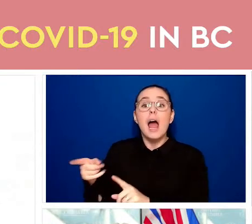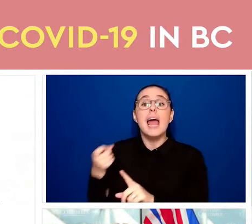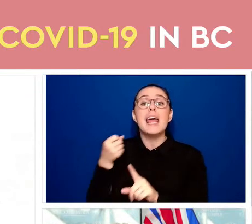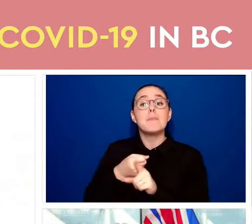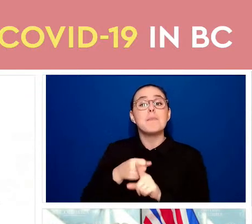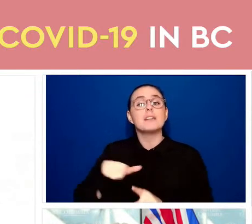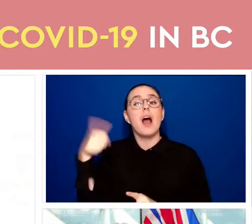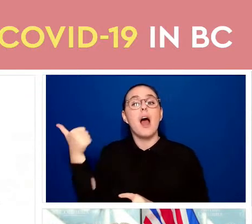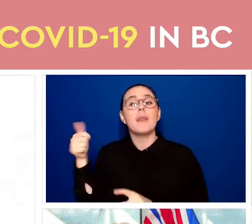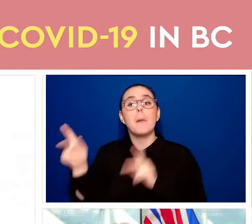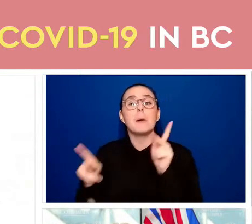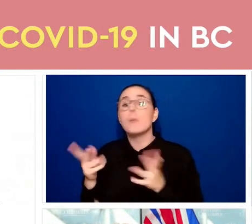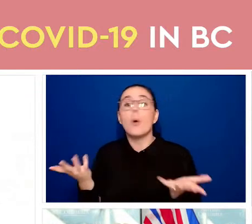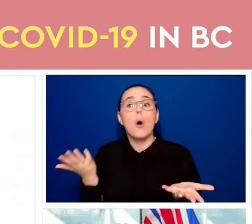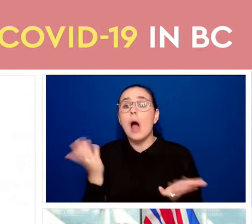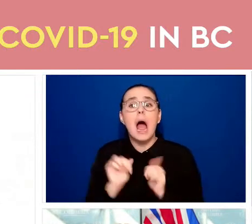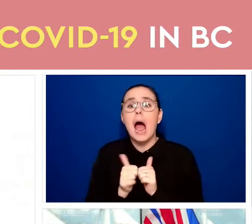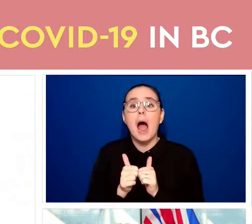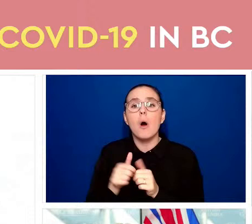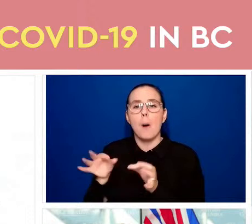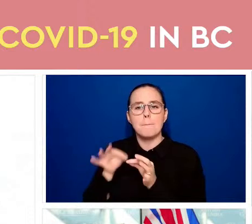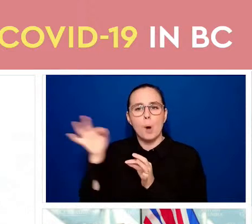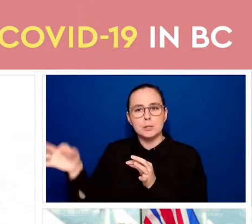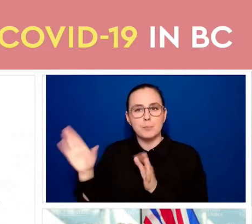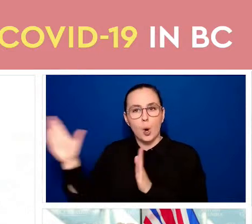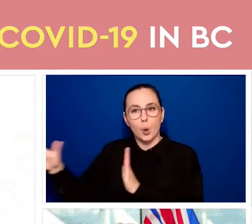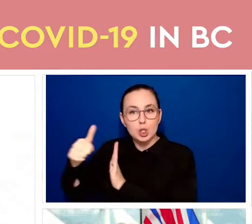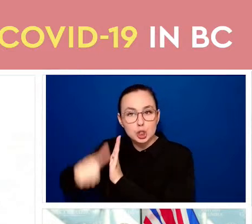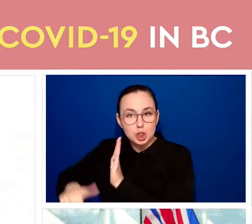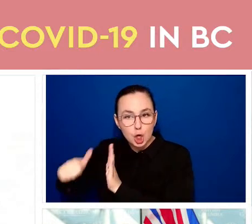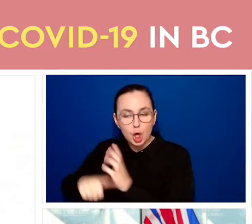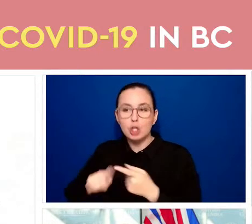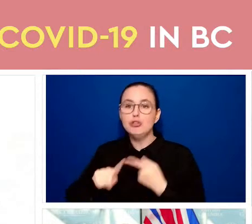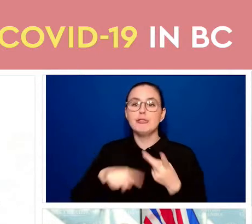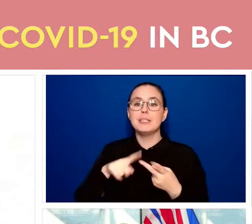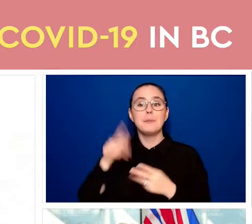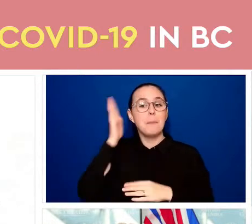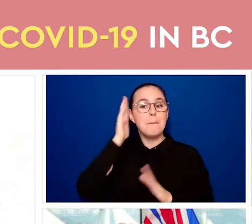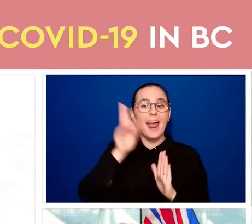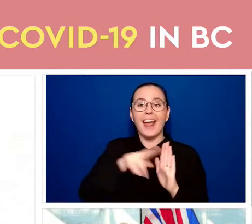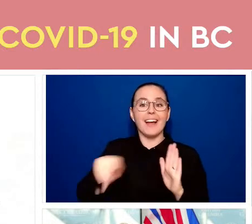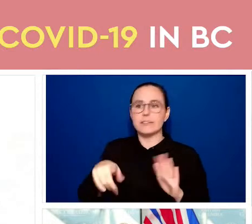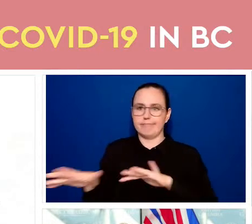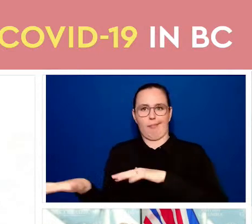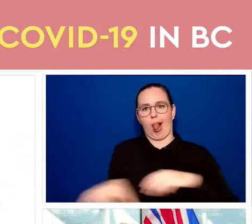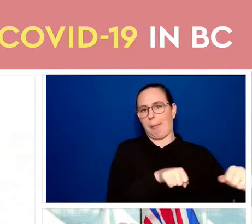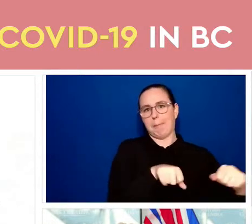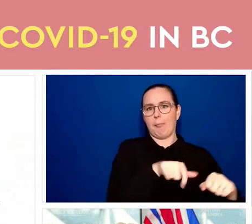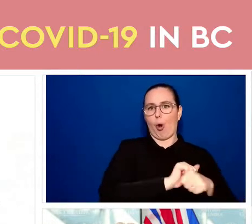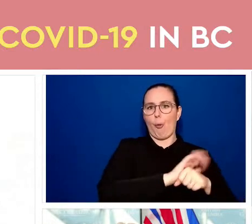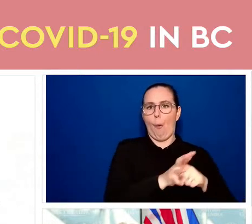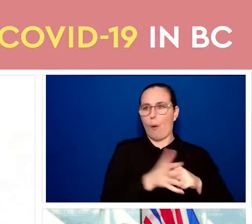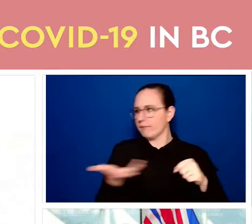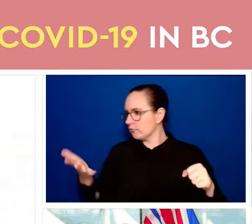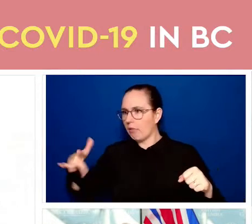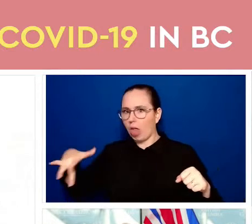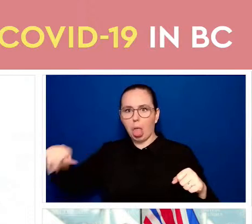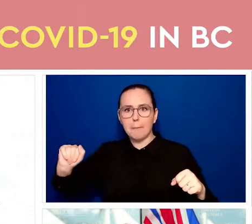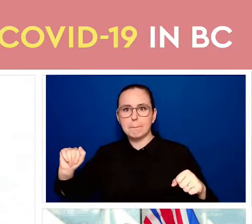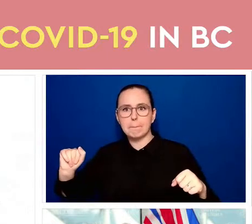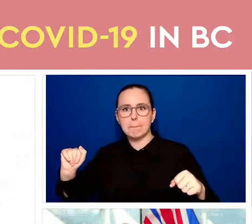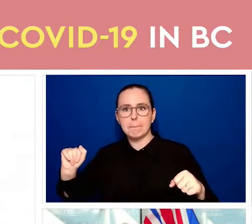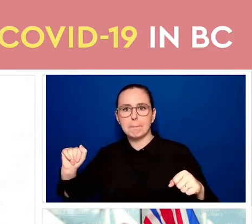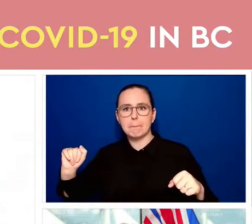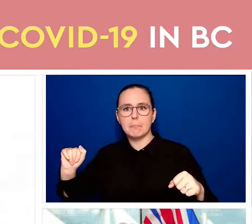to get the care they need. So we need to take action now to increase vaccination rates and to reduce